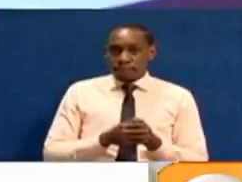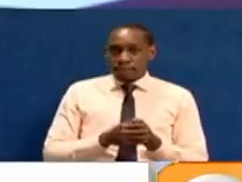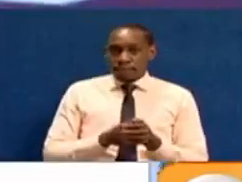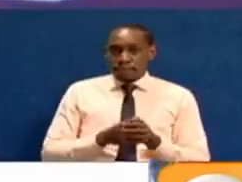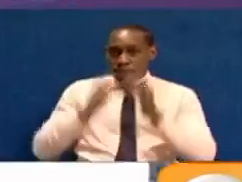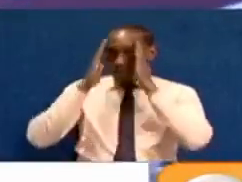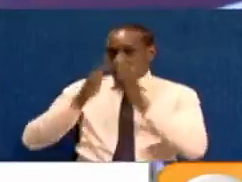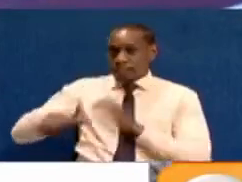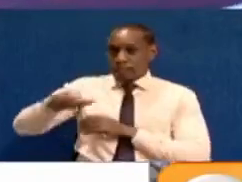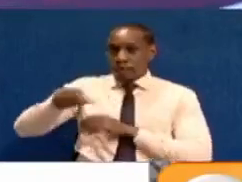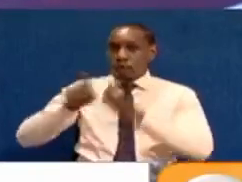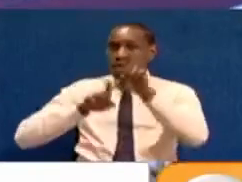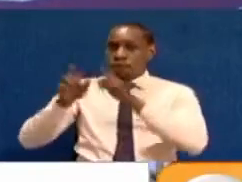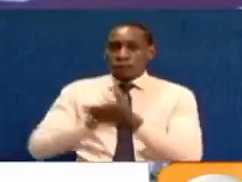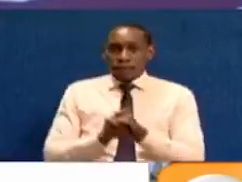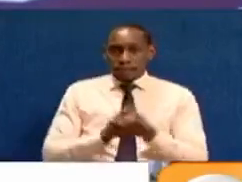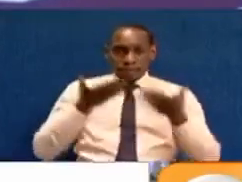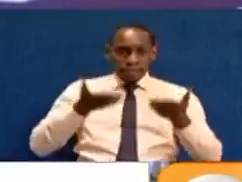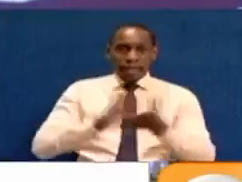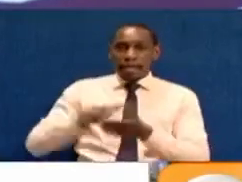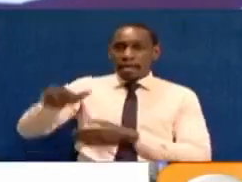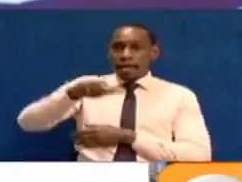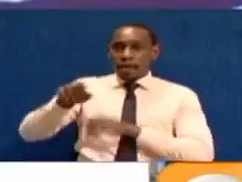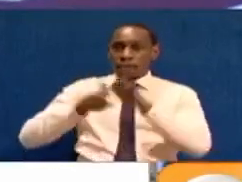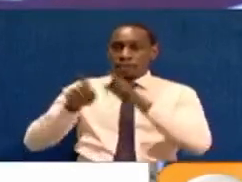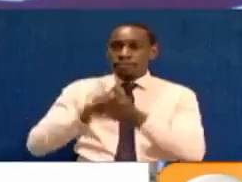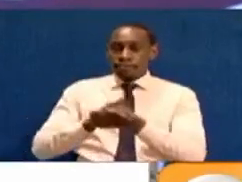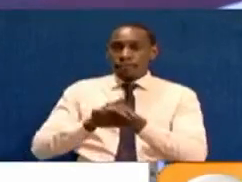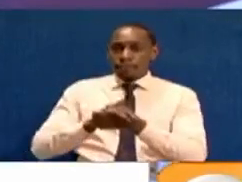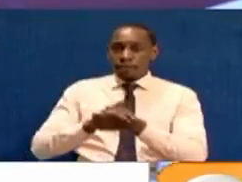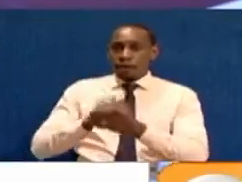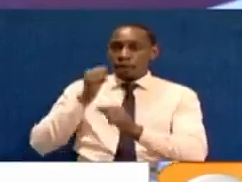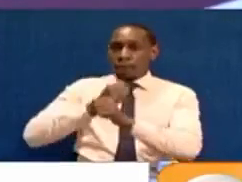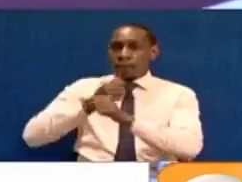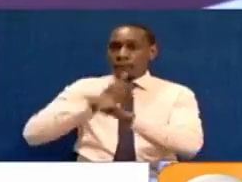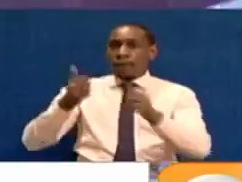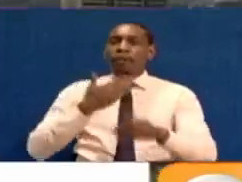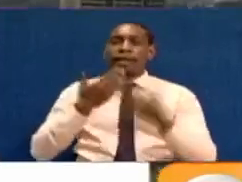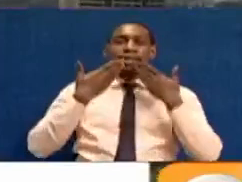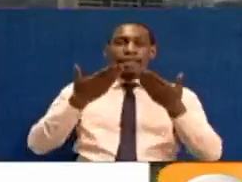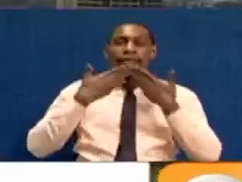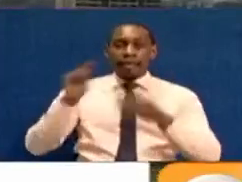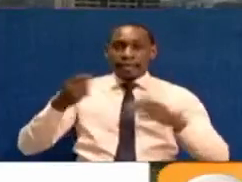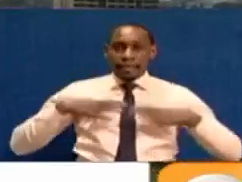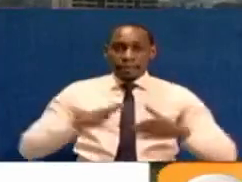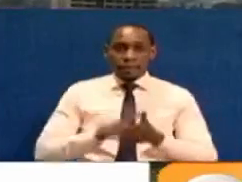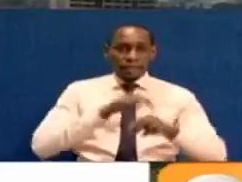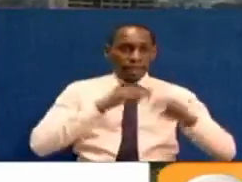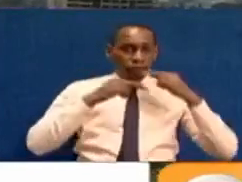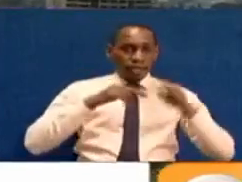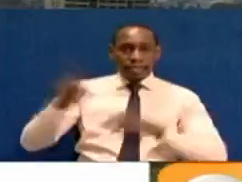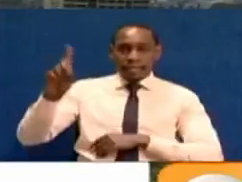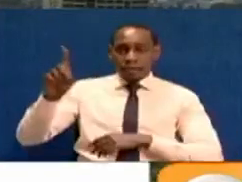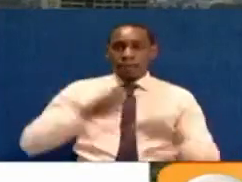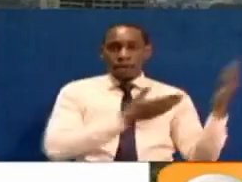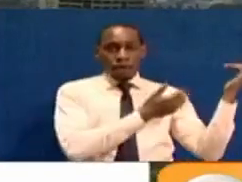on the domestic tourism. So far, the domestic tourism has reacted positively, and I want to thank Kenyans for that. This comes as hotels in Nairobi